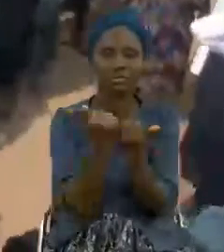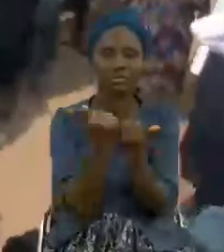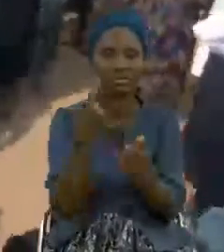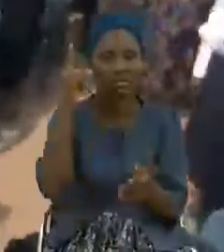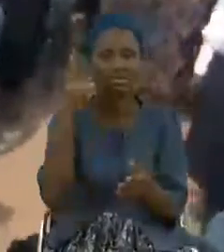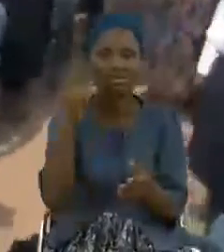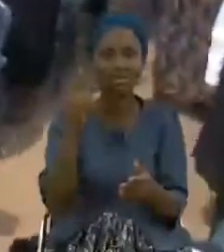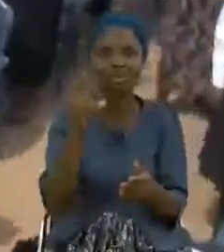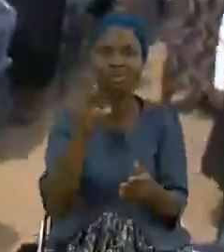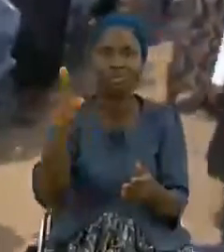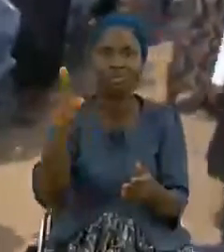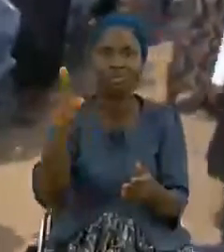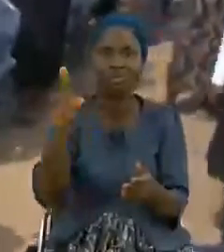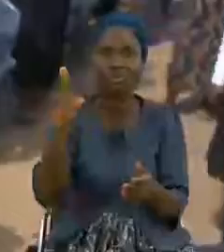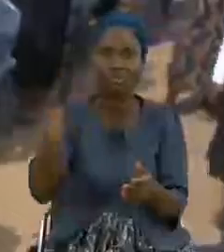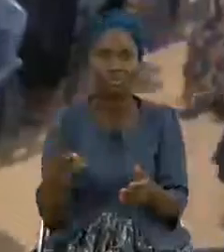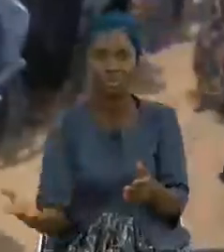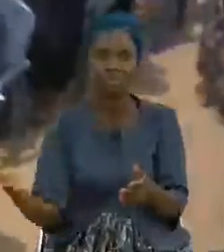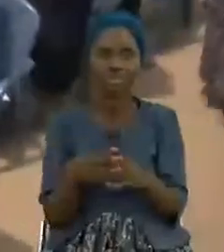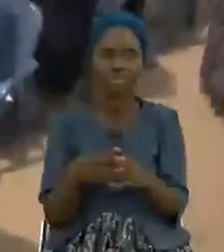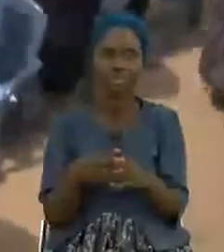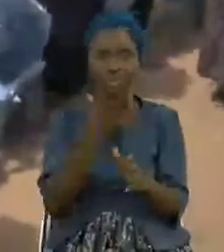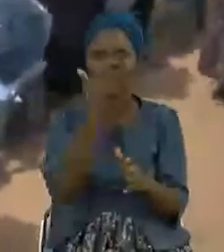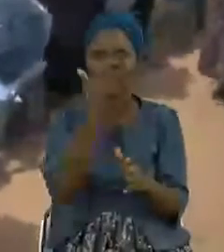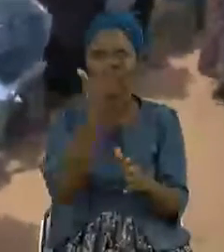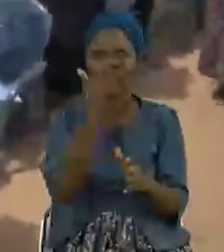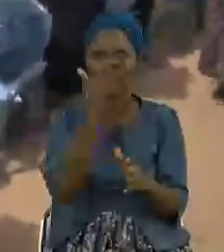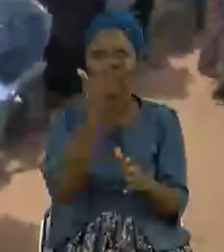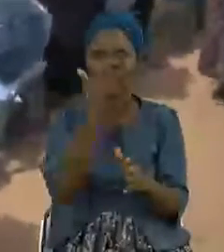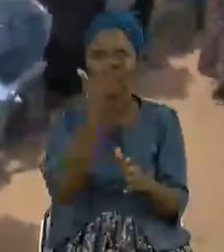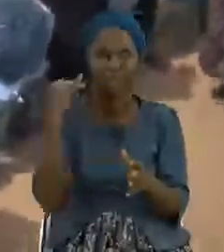Forgetting heaven. Forgetting holiness.